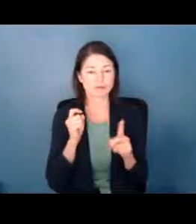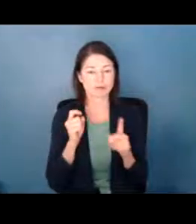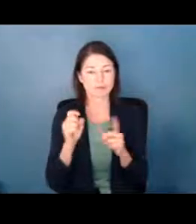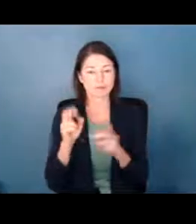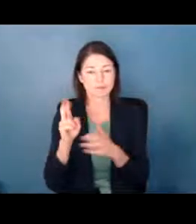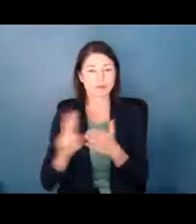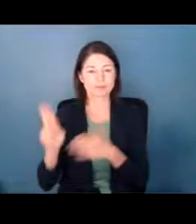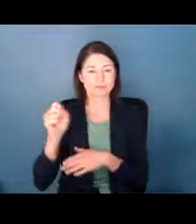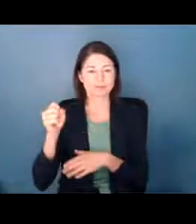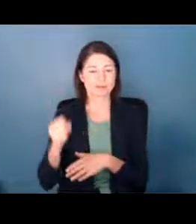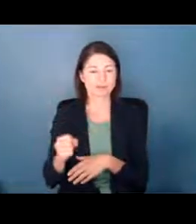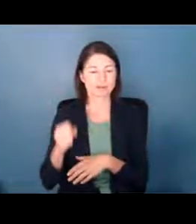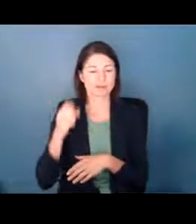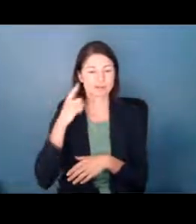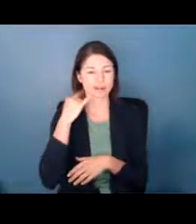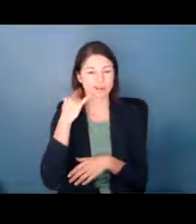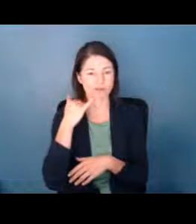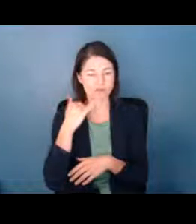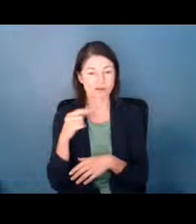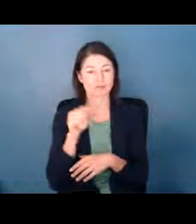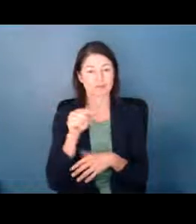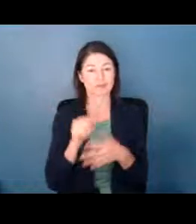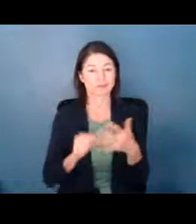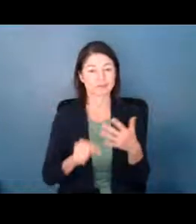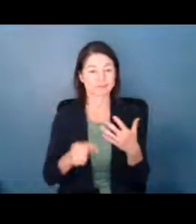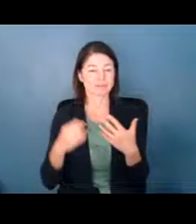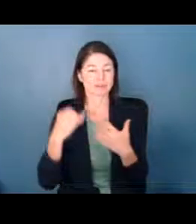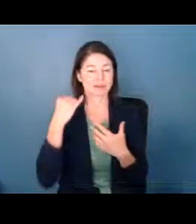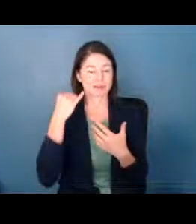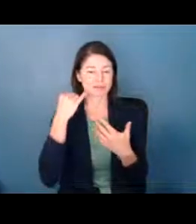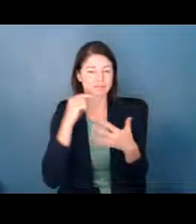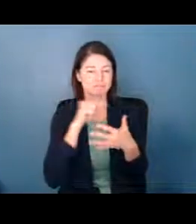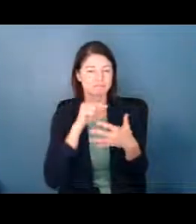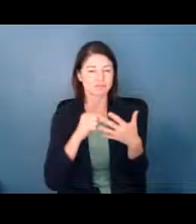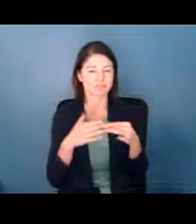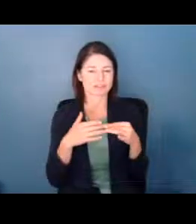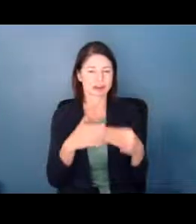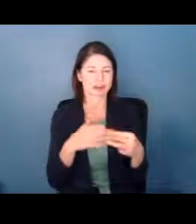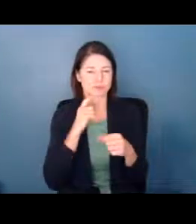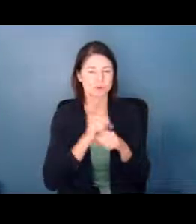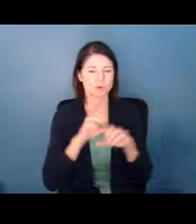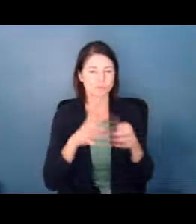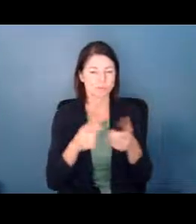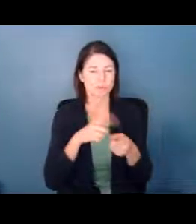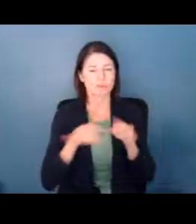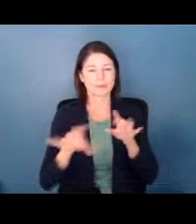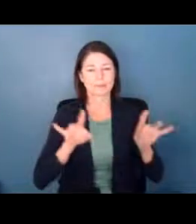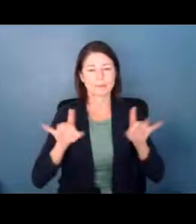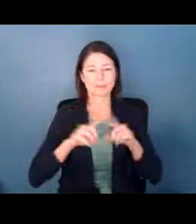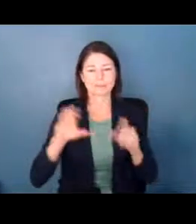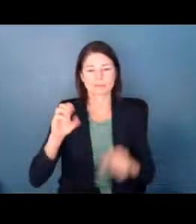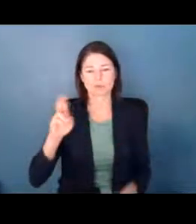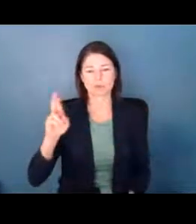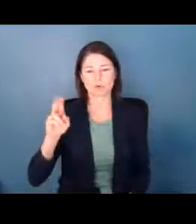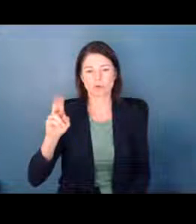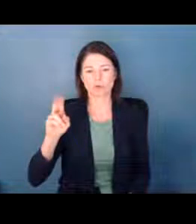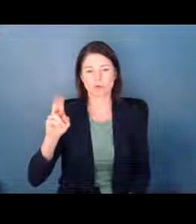Southern California. And these were really just meant as guidance for the work group when selecting corridors. Next slide, please.